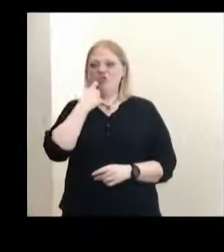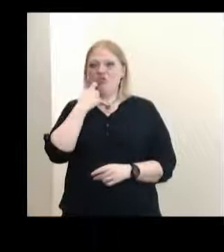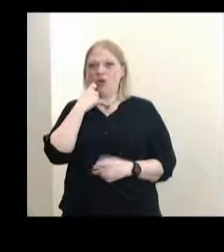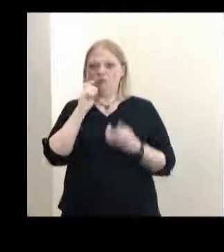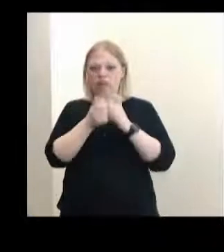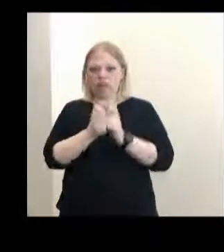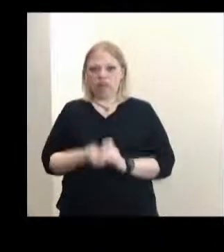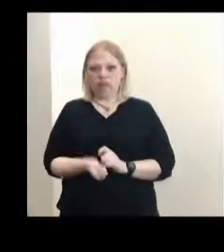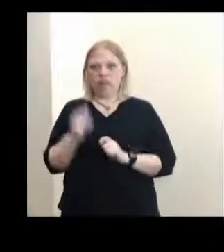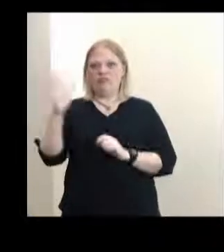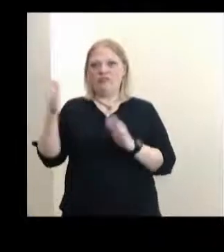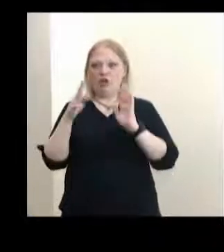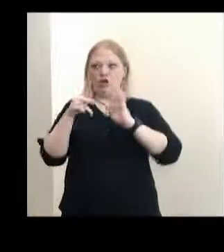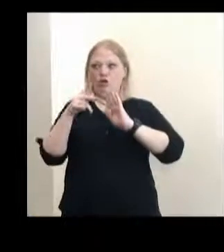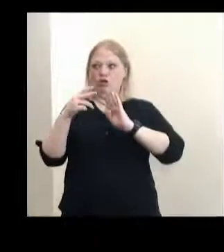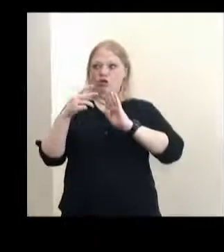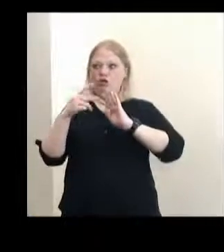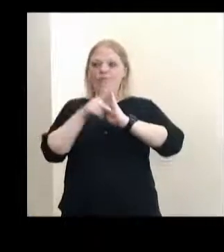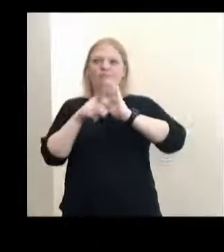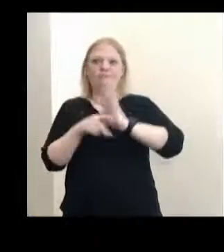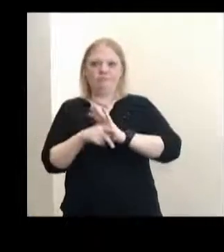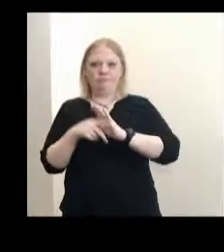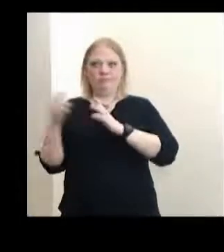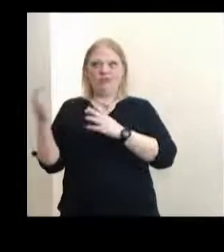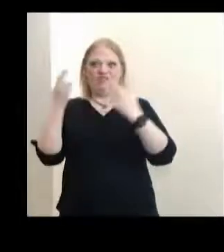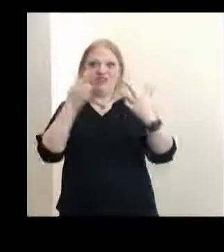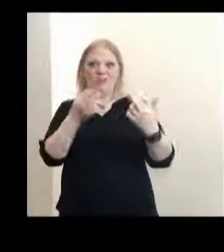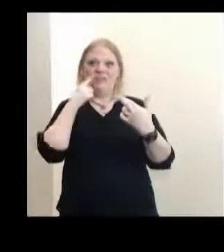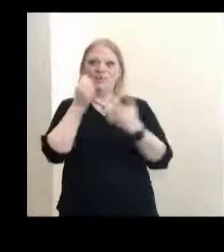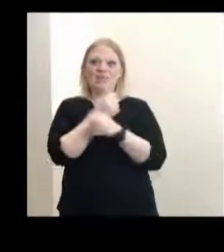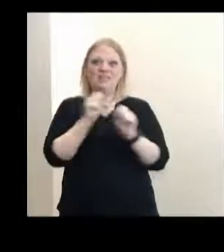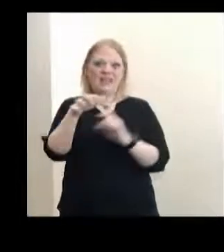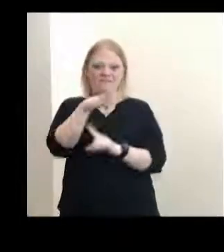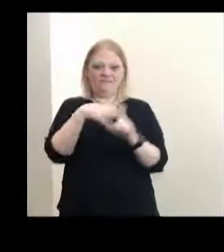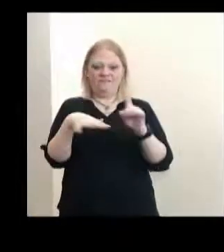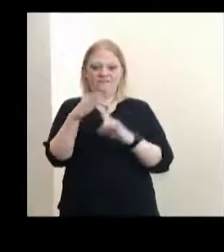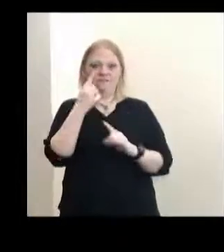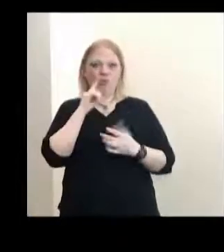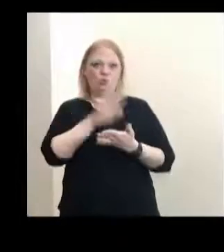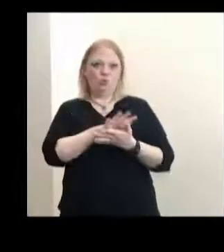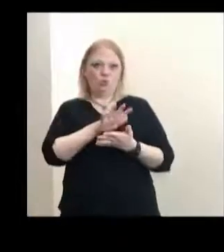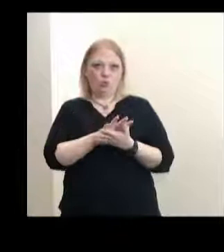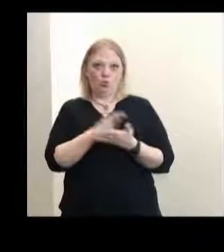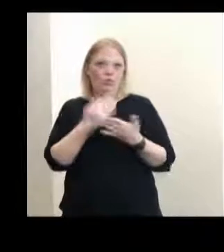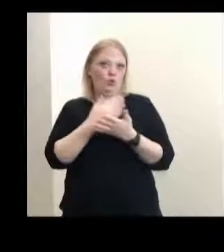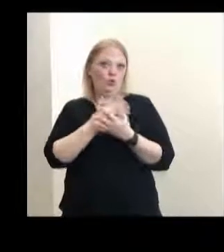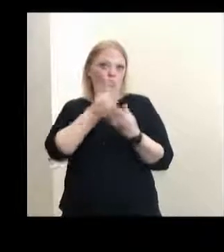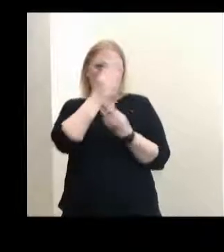what they're recommending as a safe environment in the schools, giving some new data.